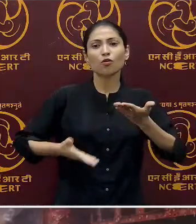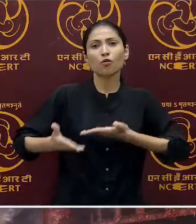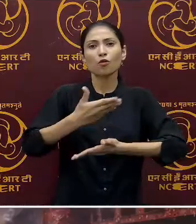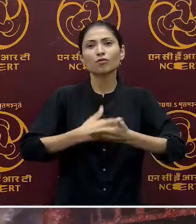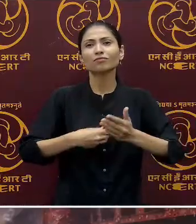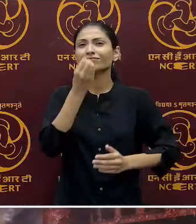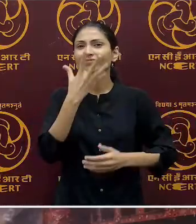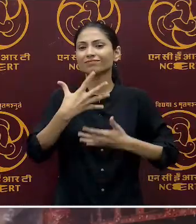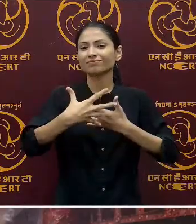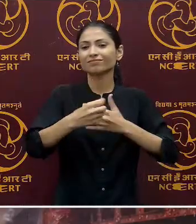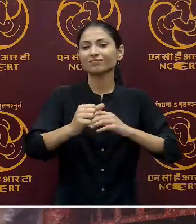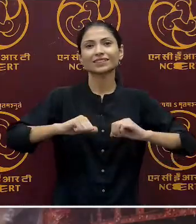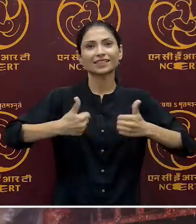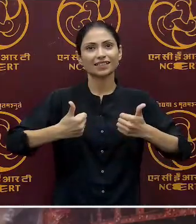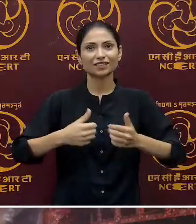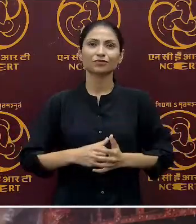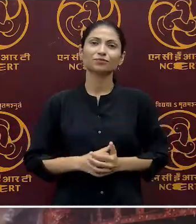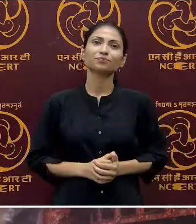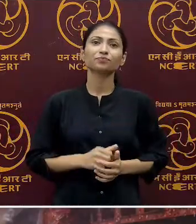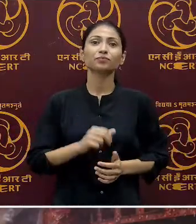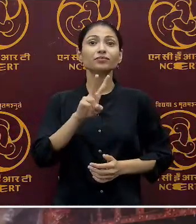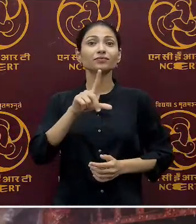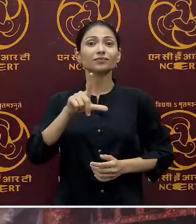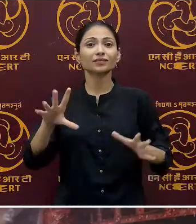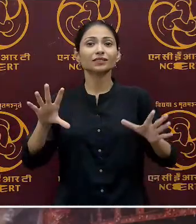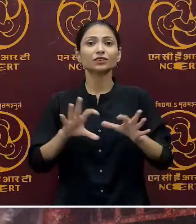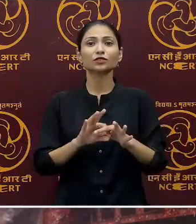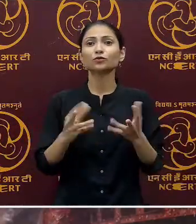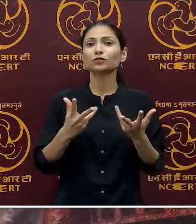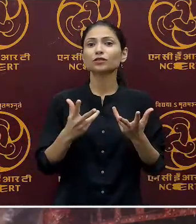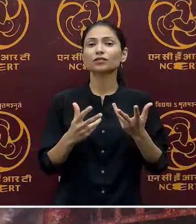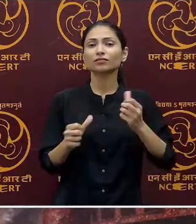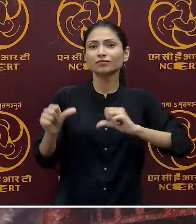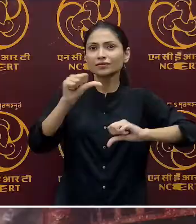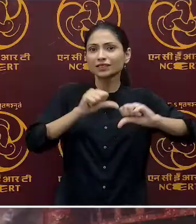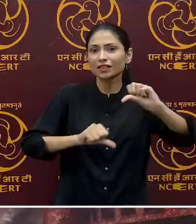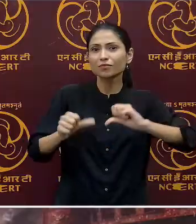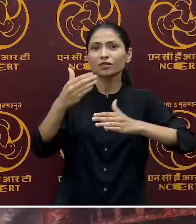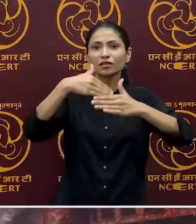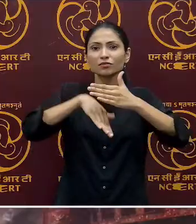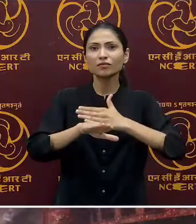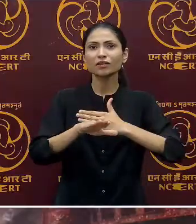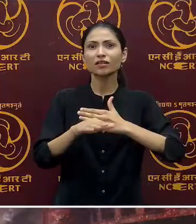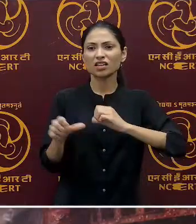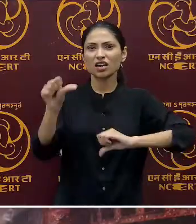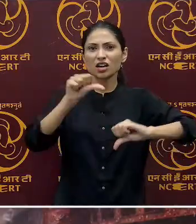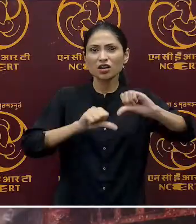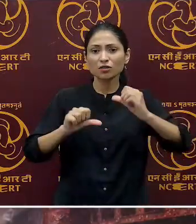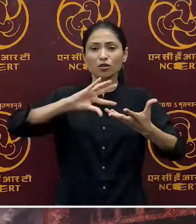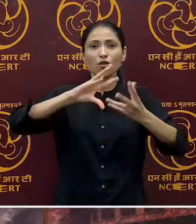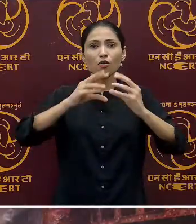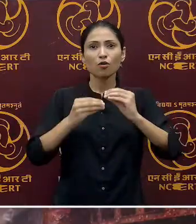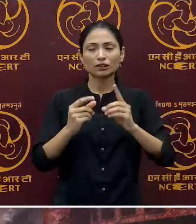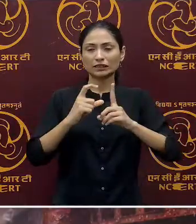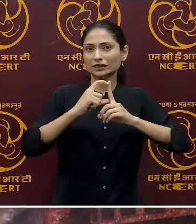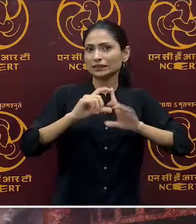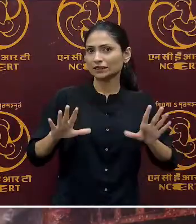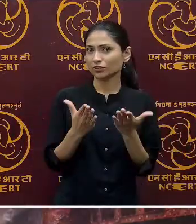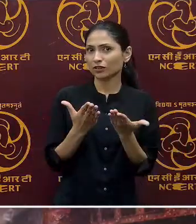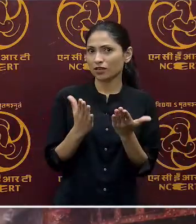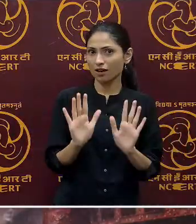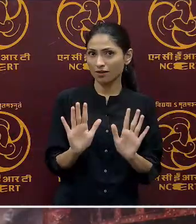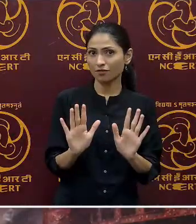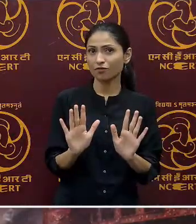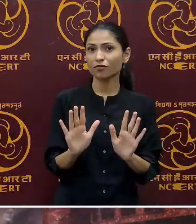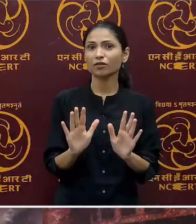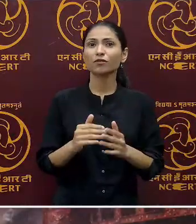sometimes in doing experiments in chemistry involves chemicals which are hazardous and risky also. So in